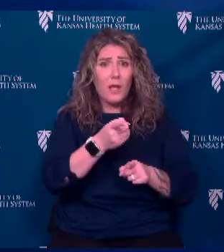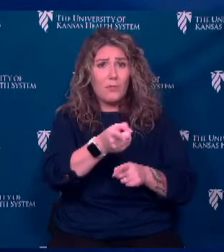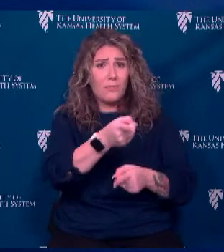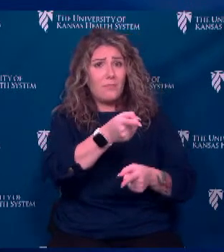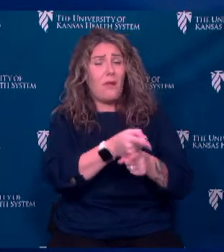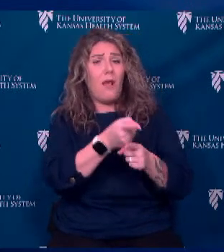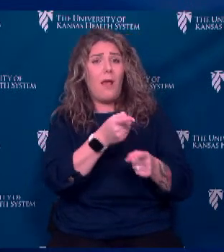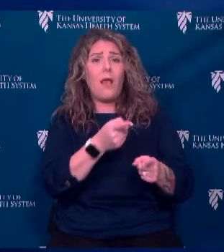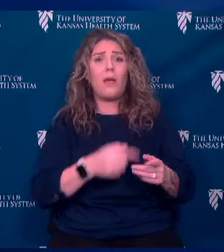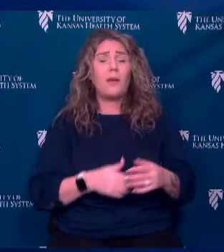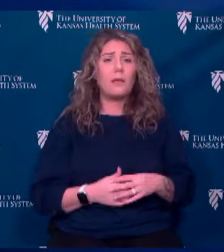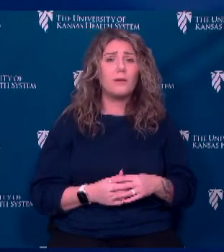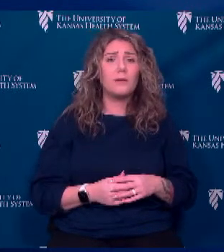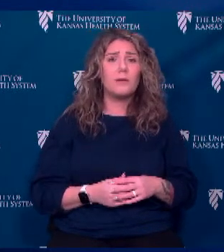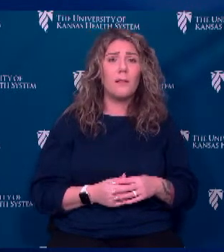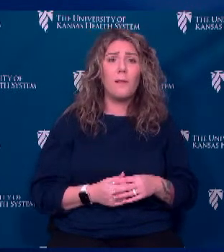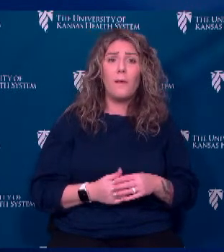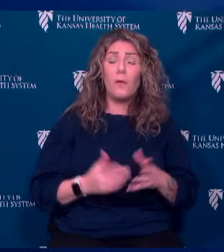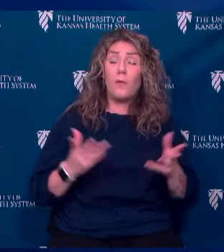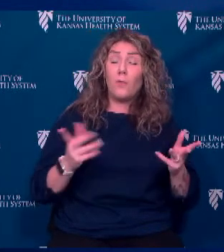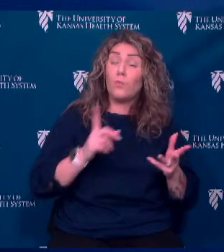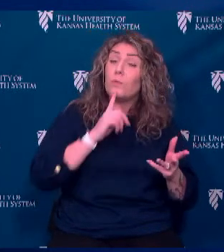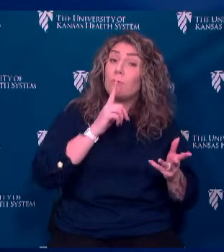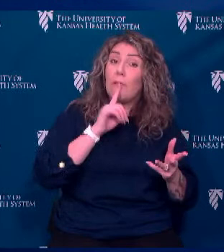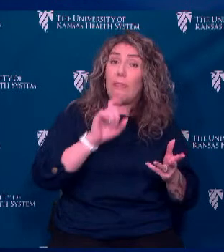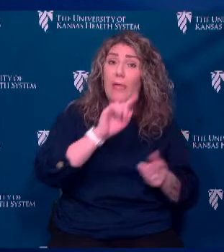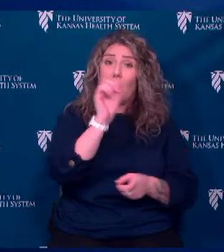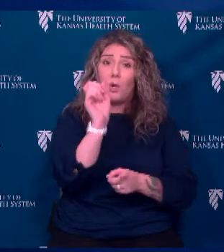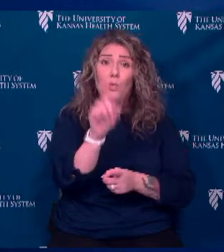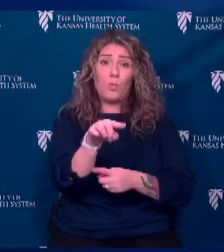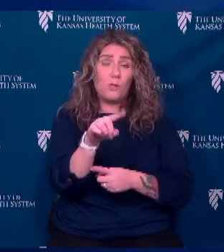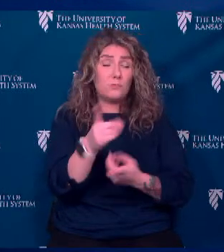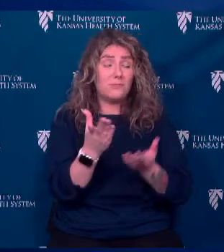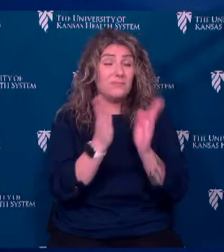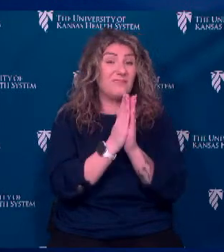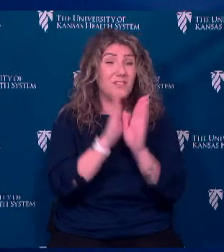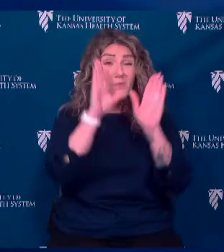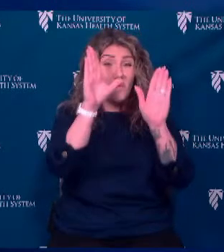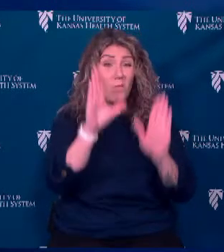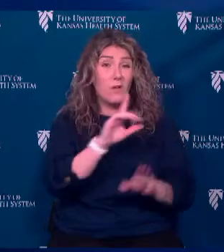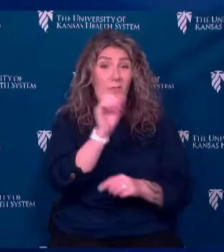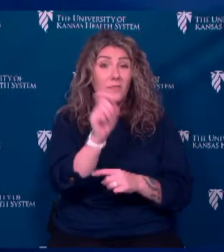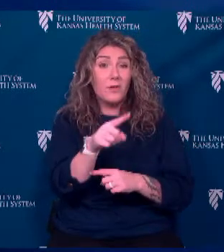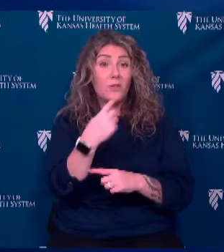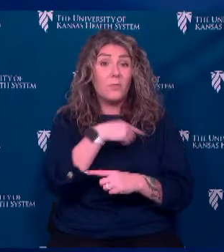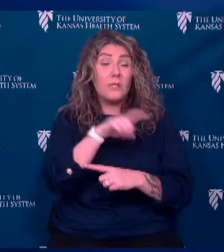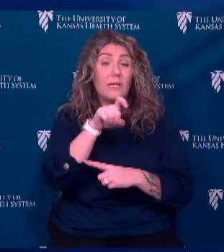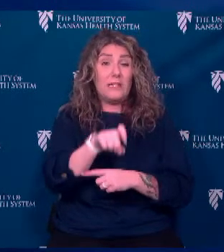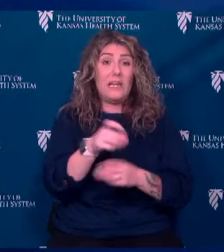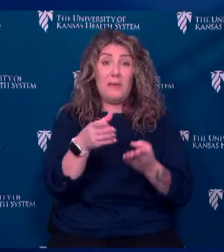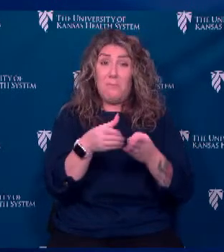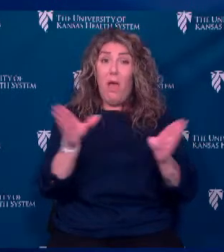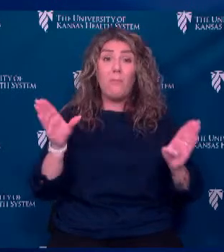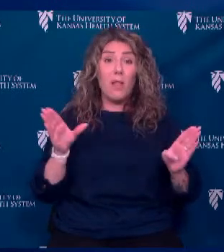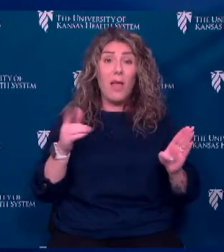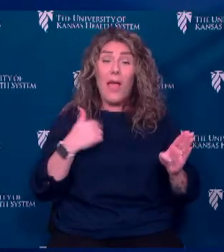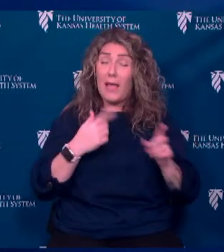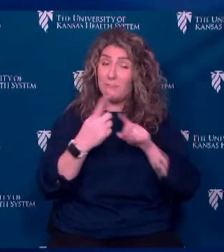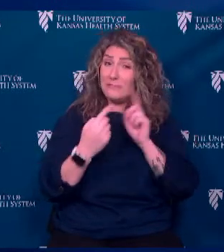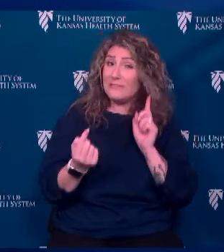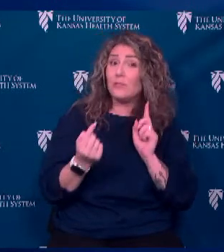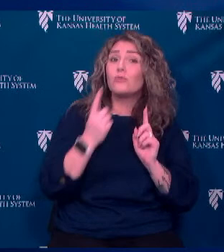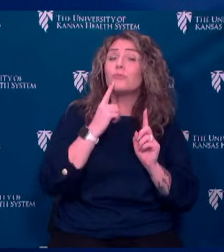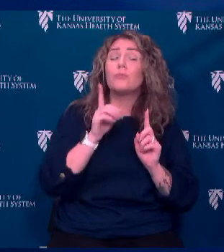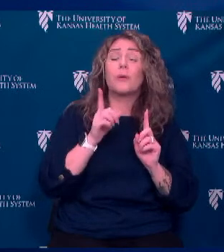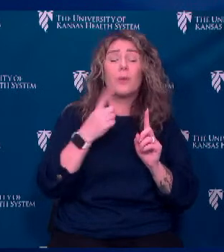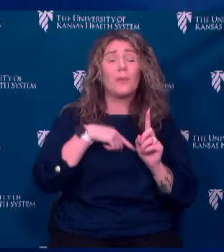that the author of that question is asking a great question. Actually, we do need the public, though. I'm going to disagree. We do need the public to help